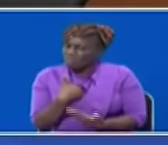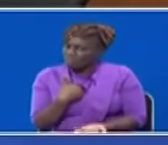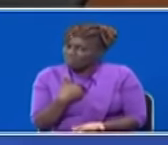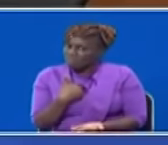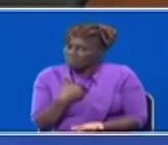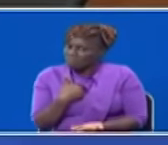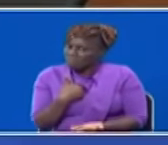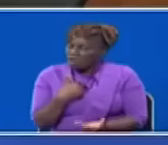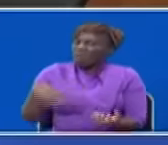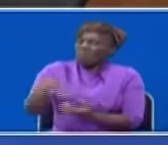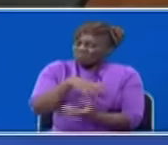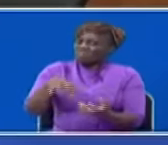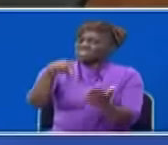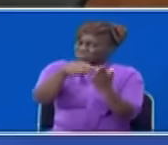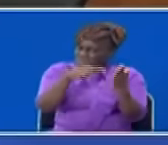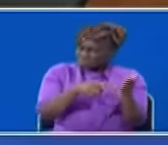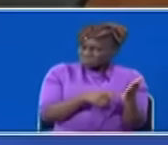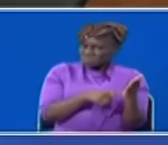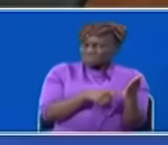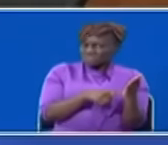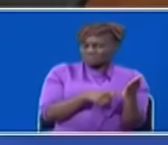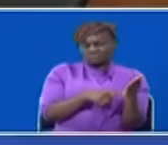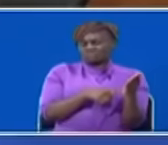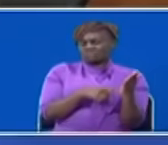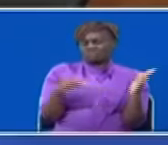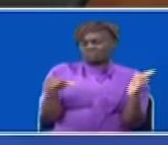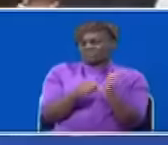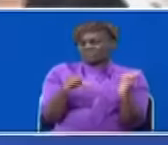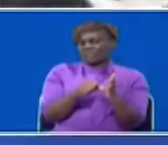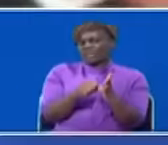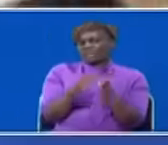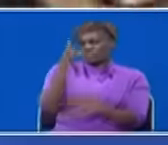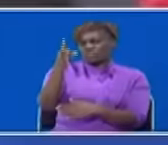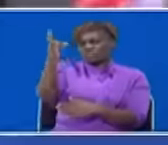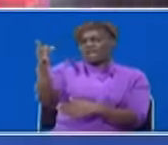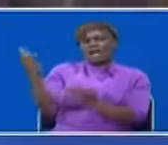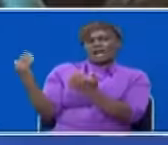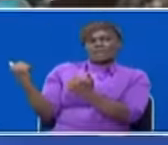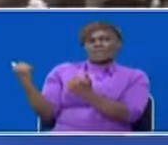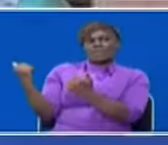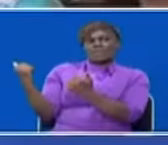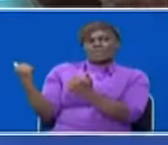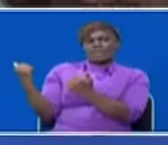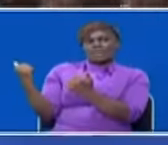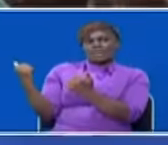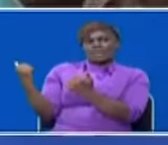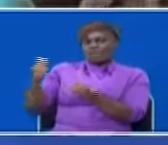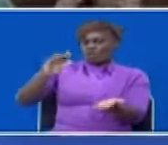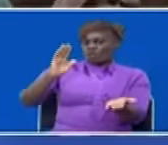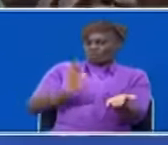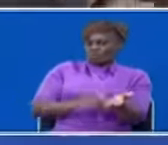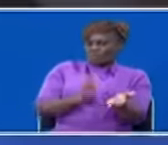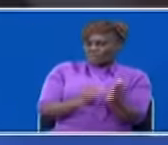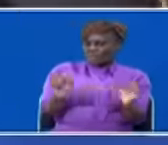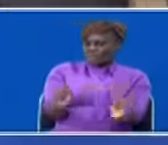Unaona sasa tukichanganya mambo na mna hivi, finally itakuja kutuletea shida. Njoroge's sentiments comes only a